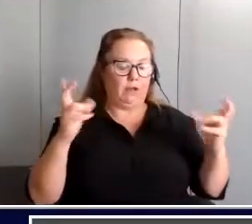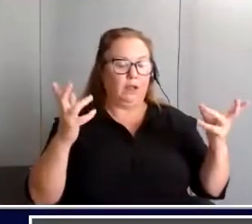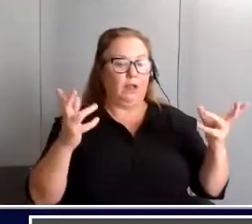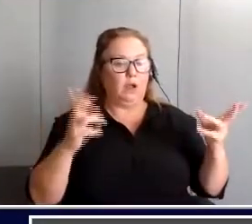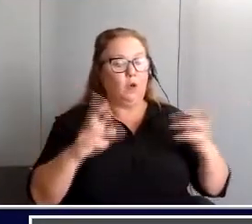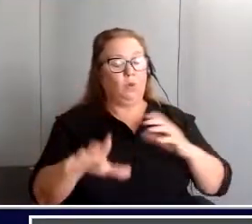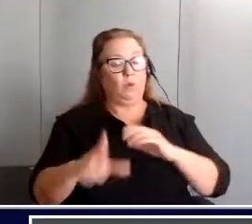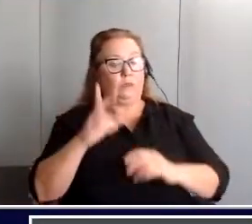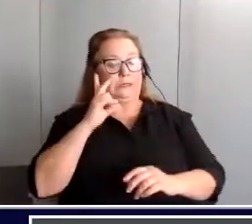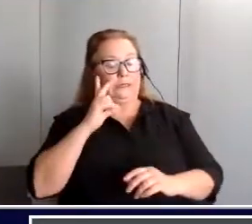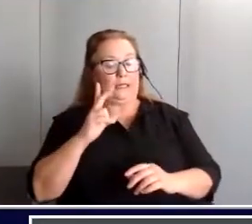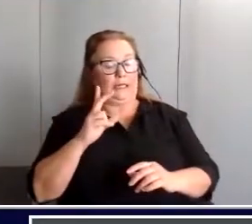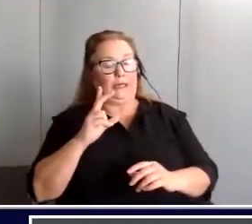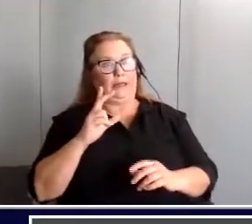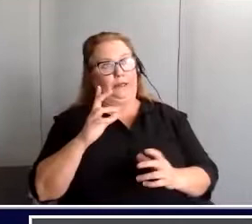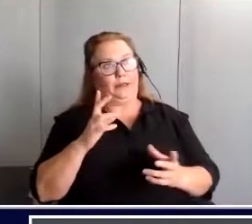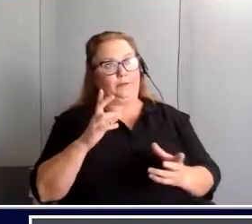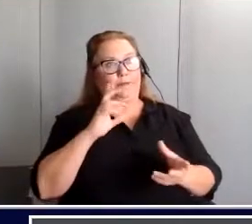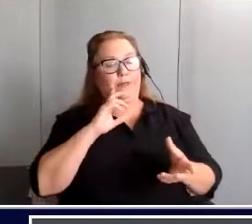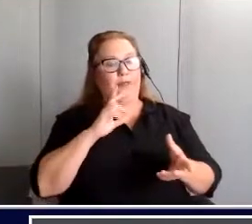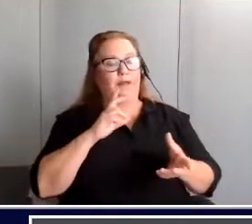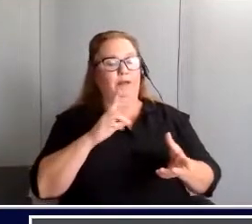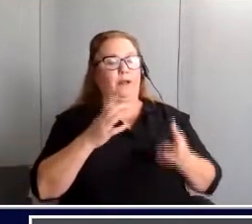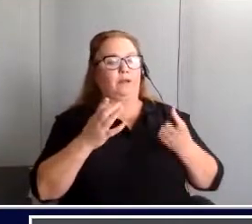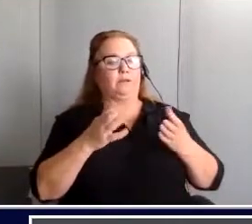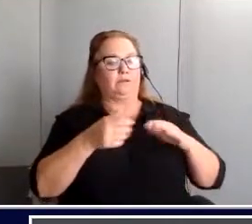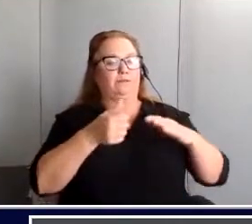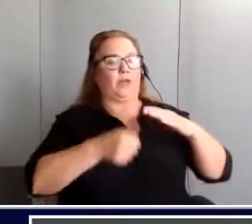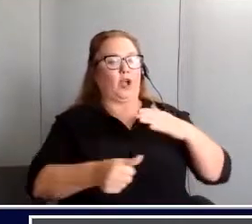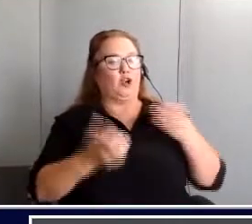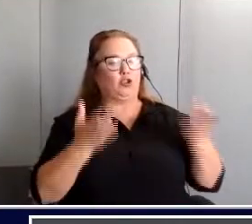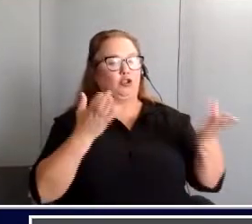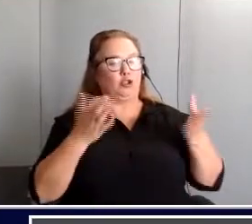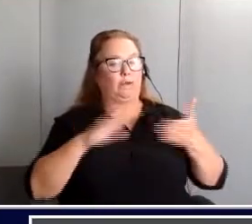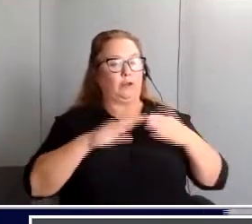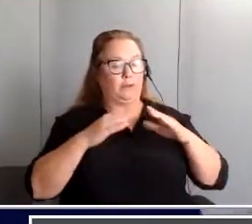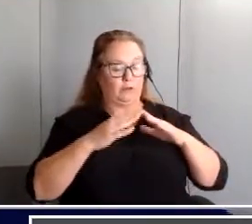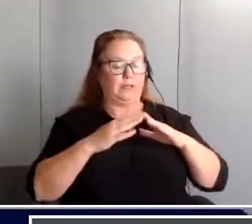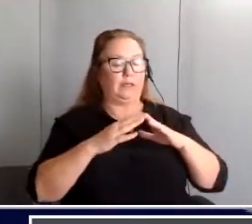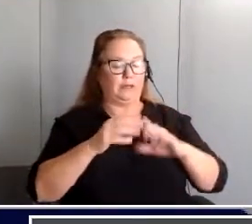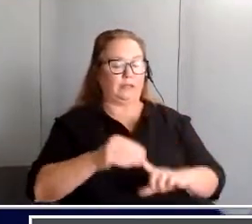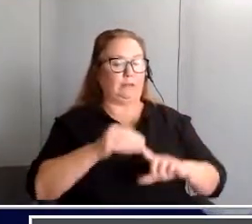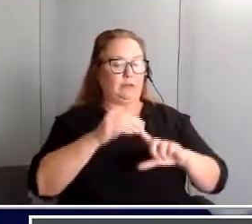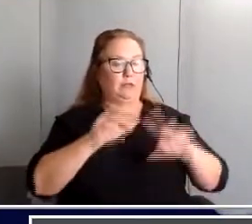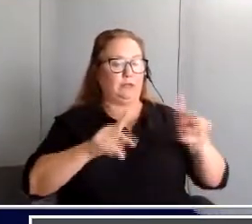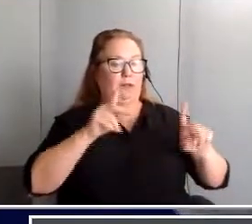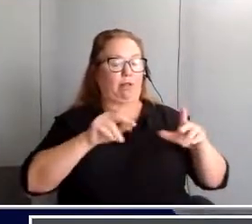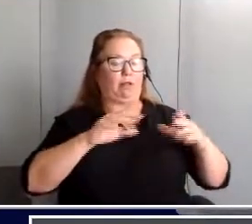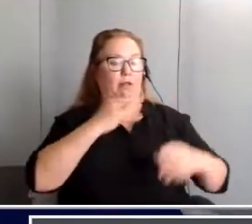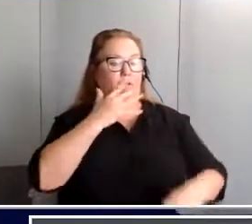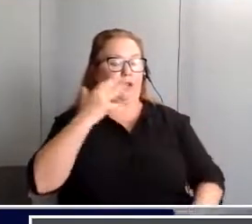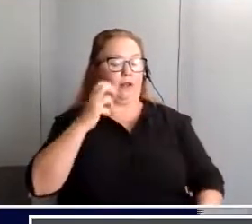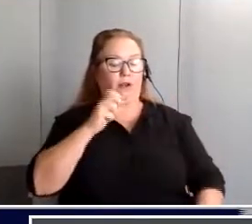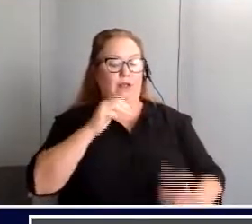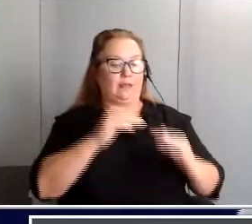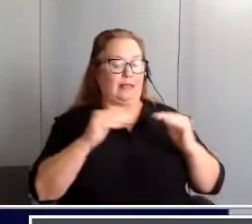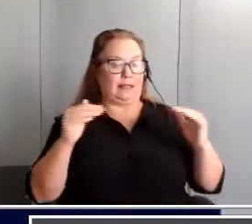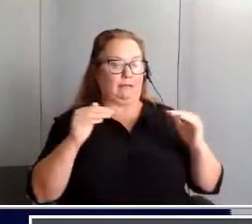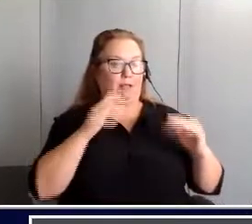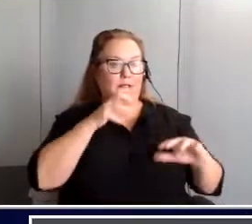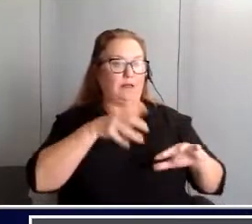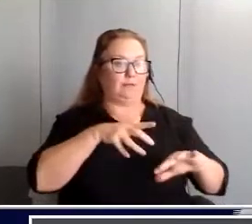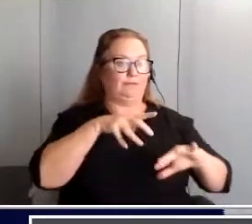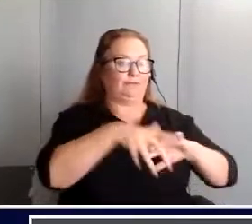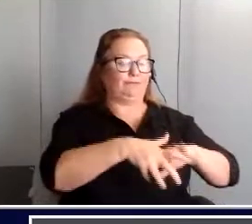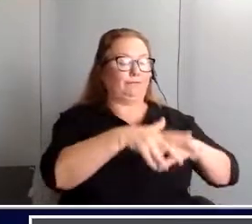in underserved communities, and especially in people of color, that level has not gotten to the healthcare